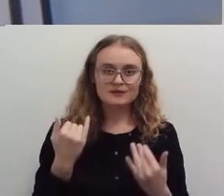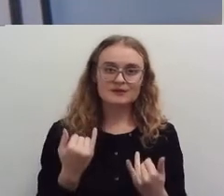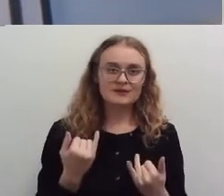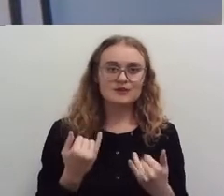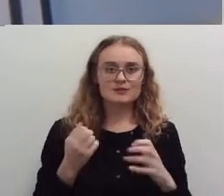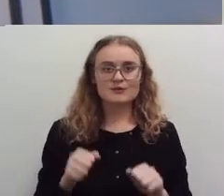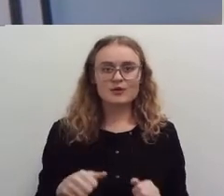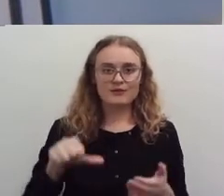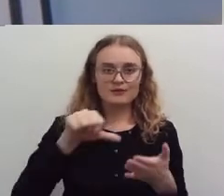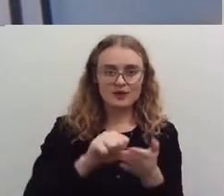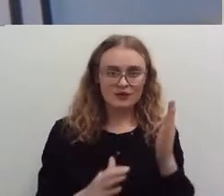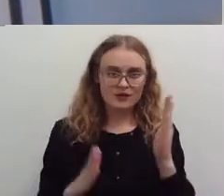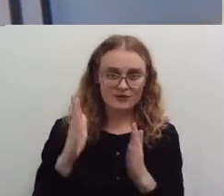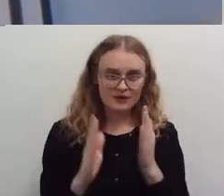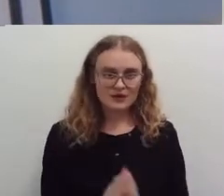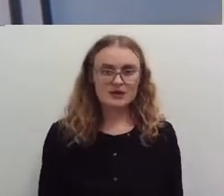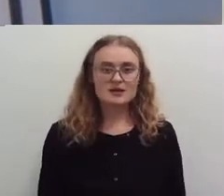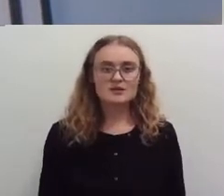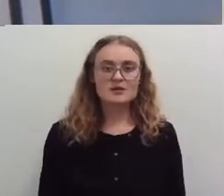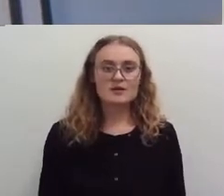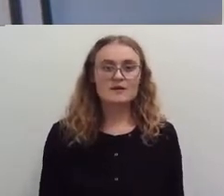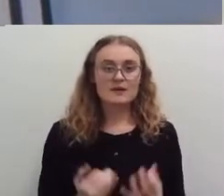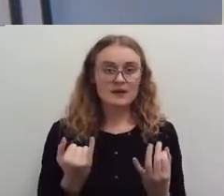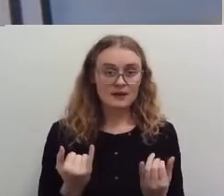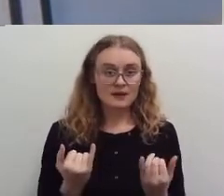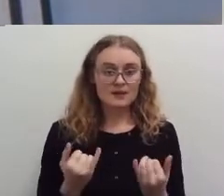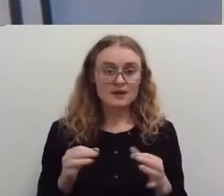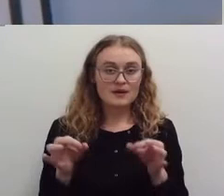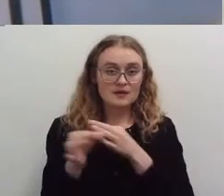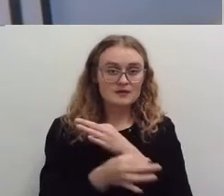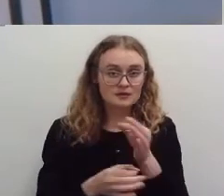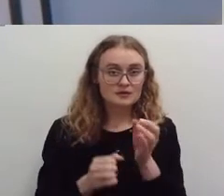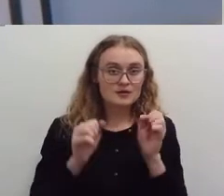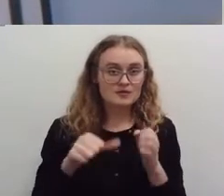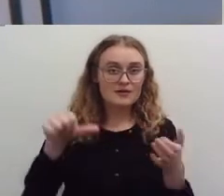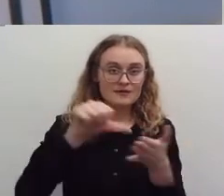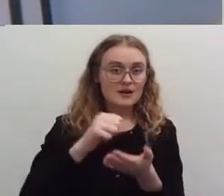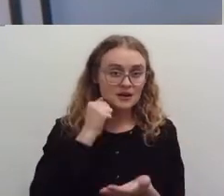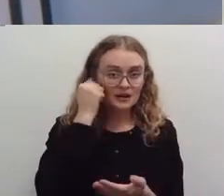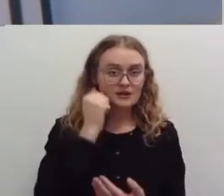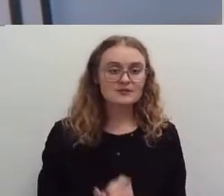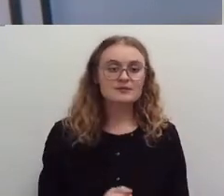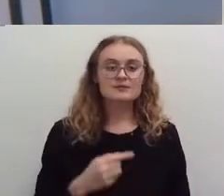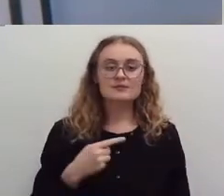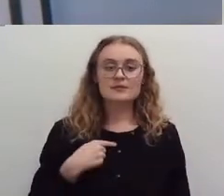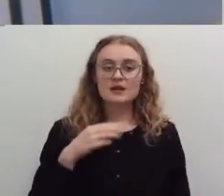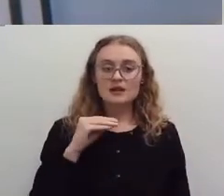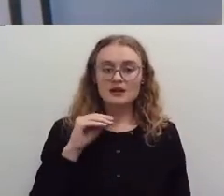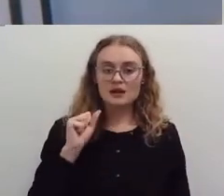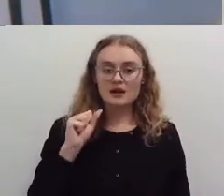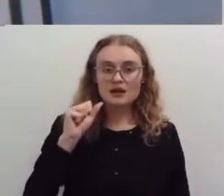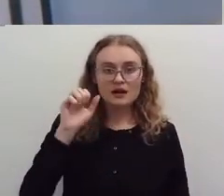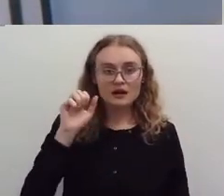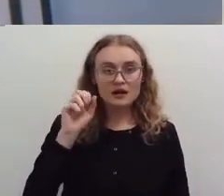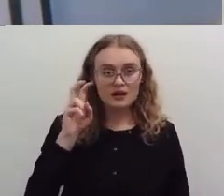pleasure. And so as you heard, my name is Leah and I'm 24 years old. I've